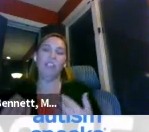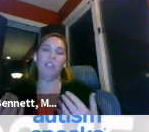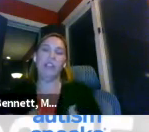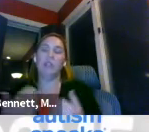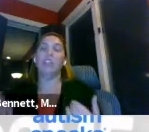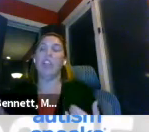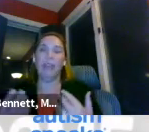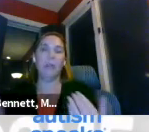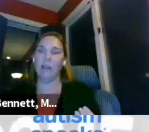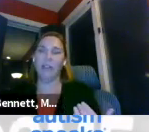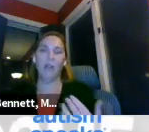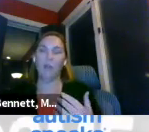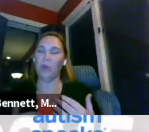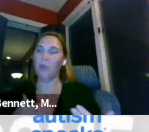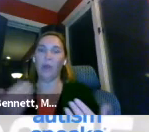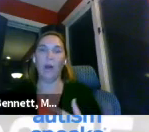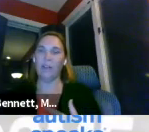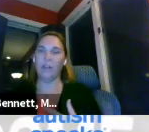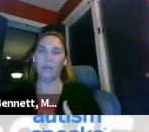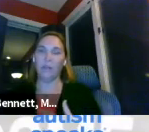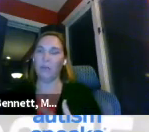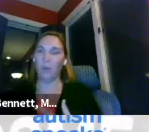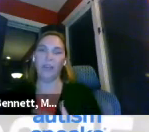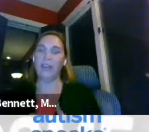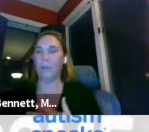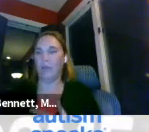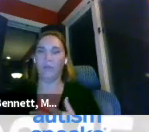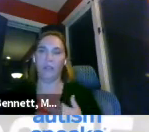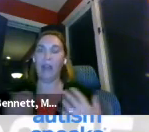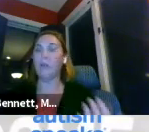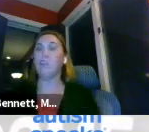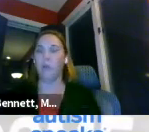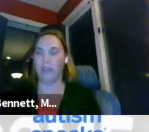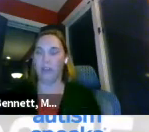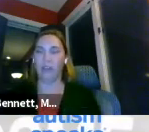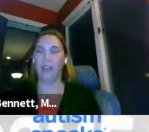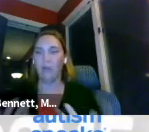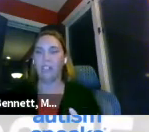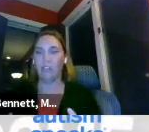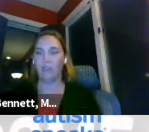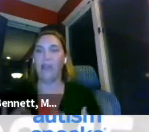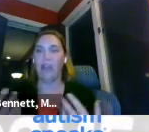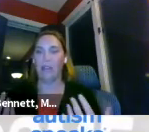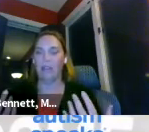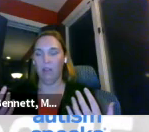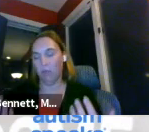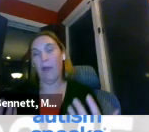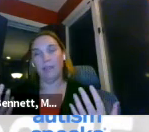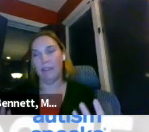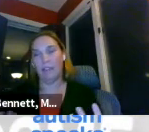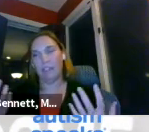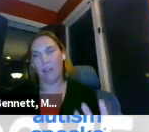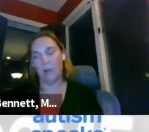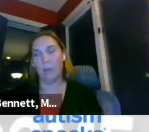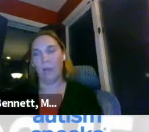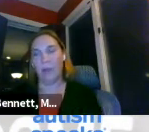we should try not to shame anyone for using one type of language over another. I think we should try and respect